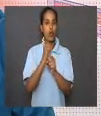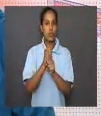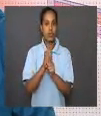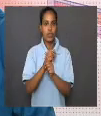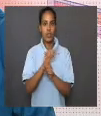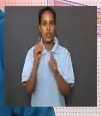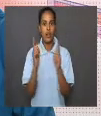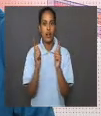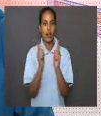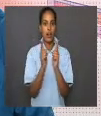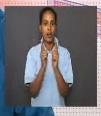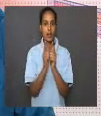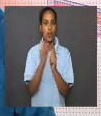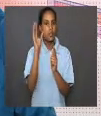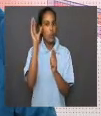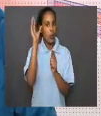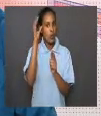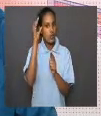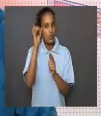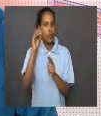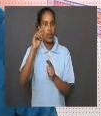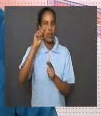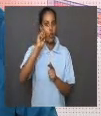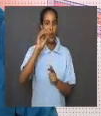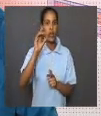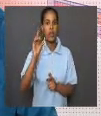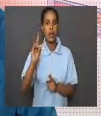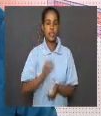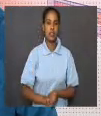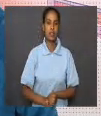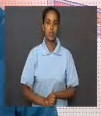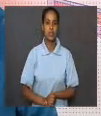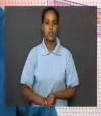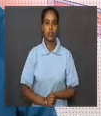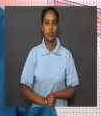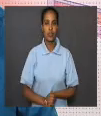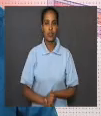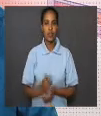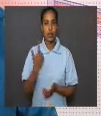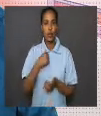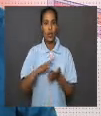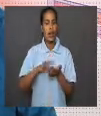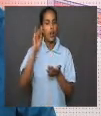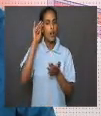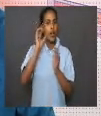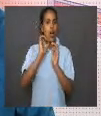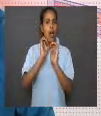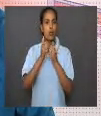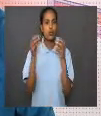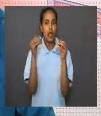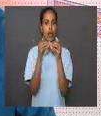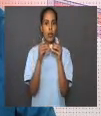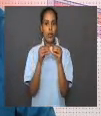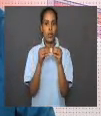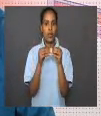in relation to the concepts of thermodynamics. We will learn how to